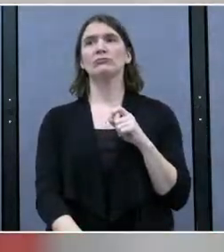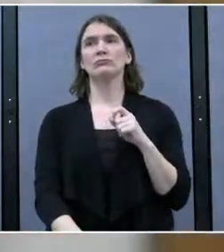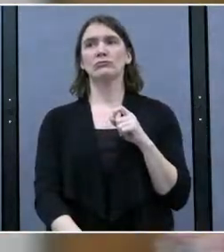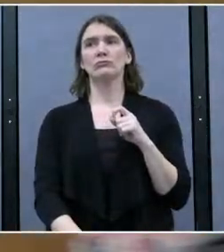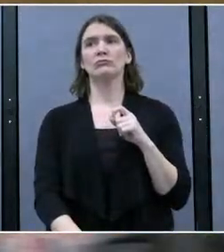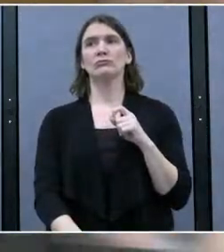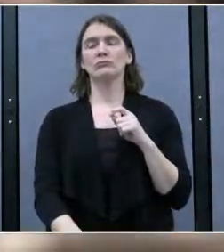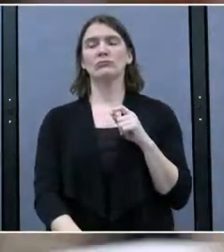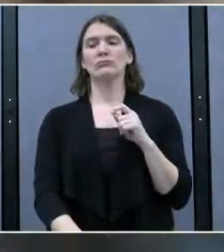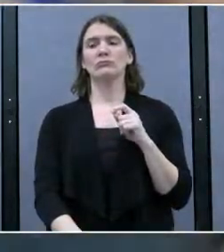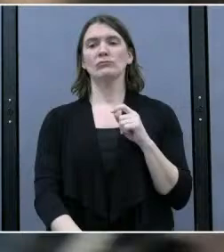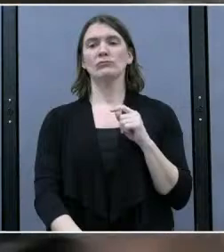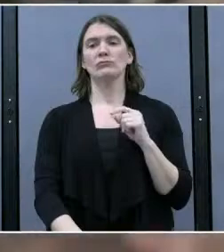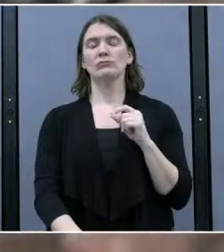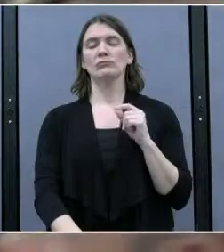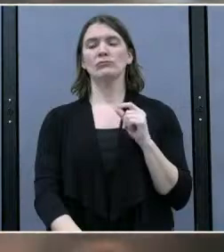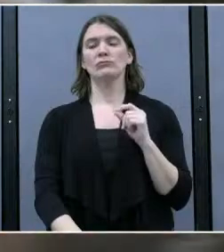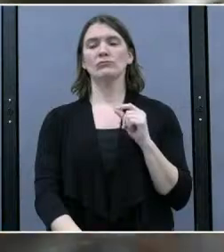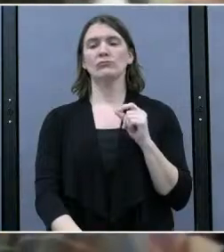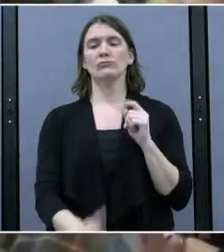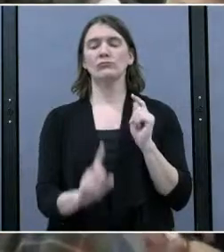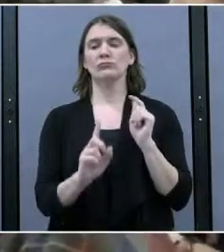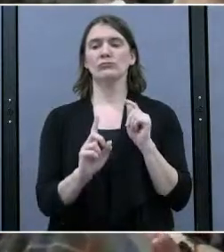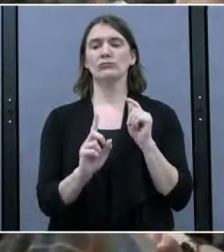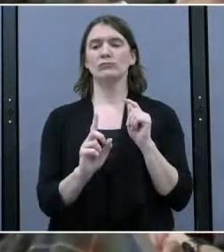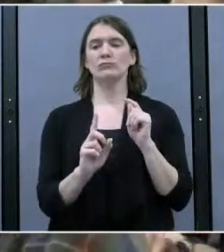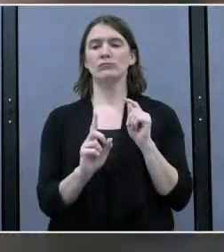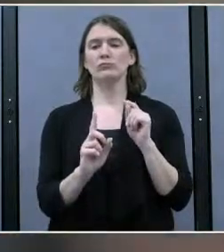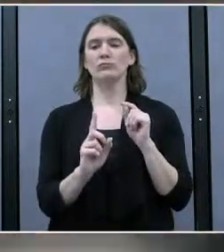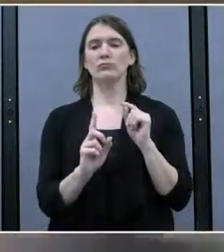the question relates to if the amount,